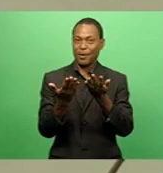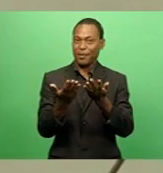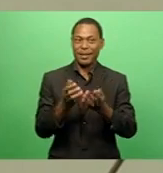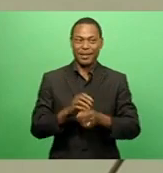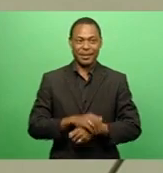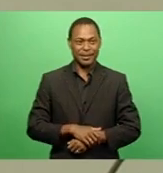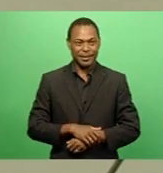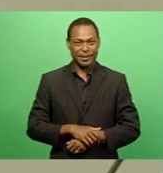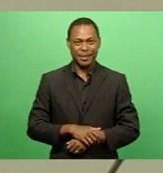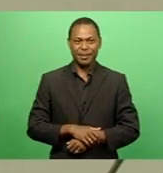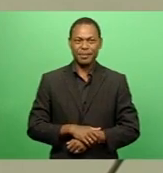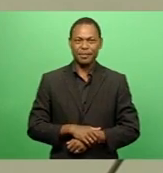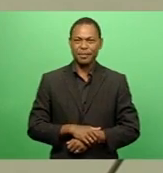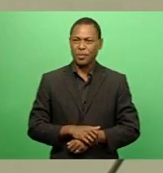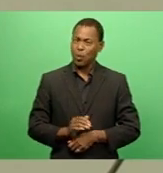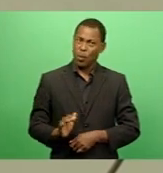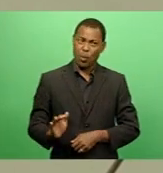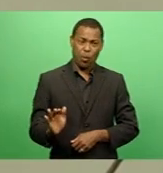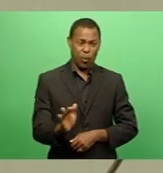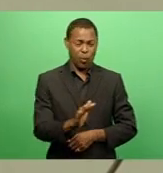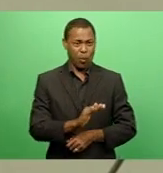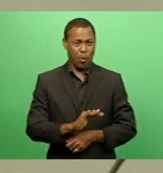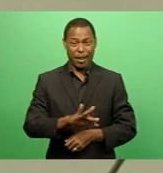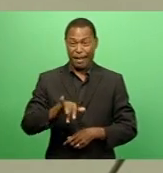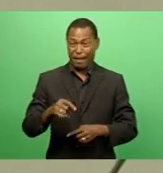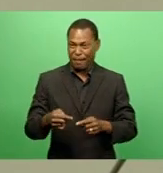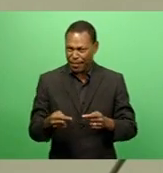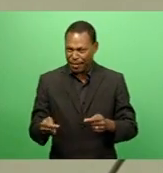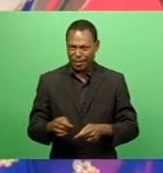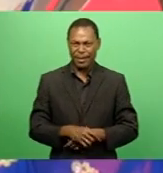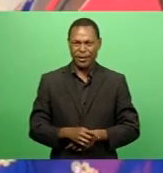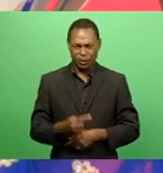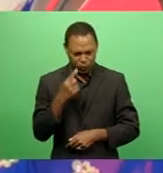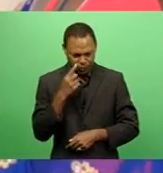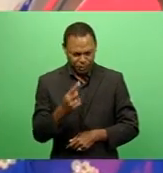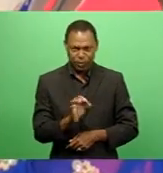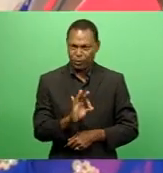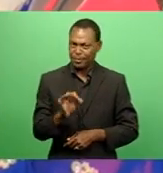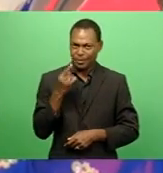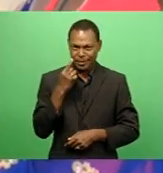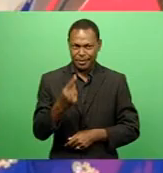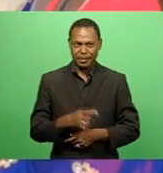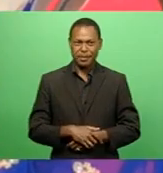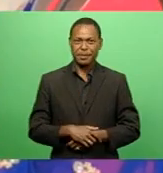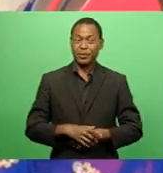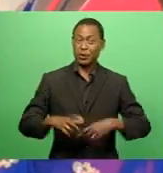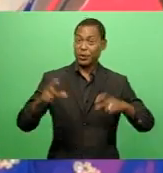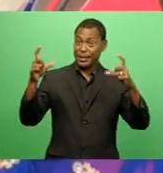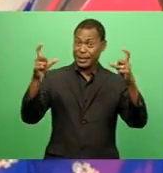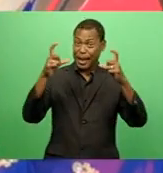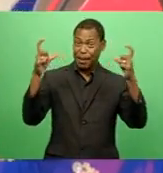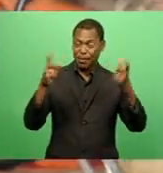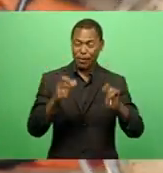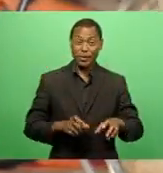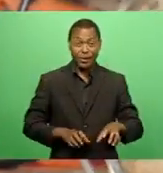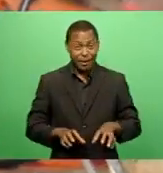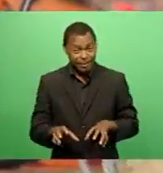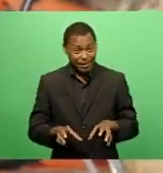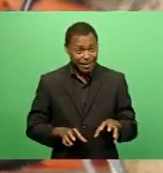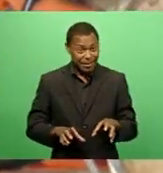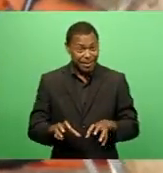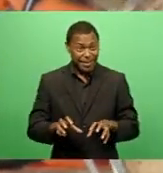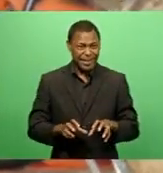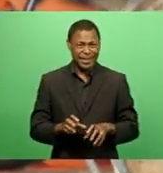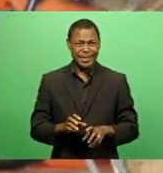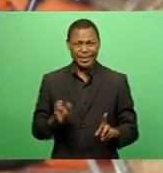to be fighters and to be strong no matter how difficult life gets. The celebration and activities for the day were